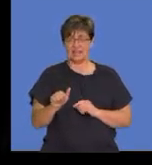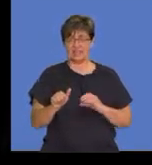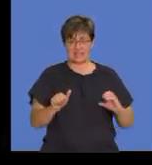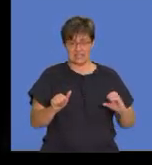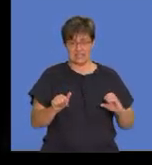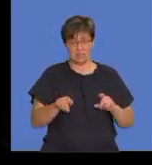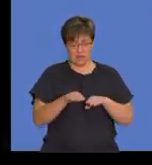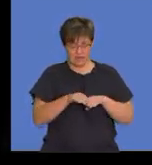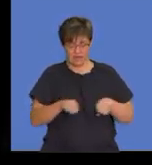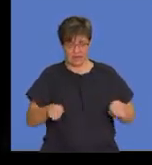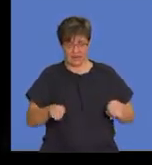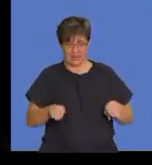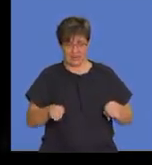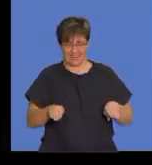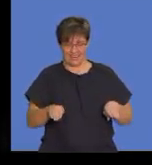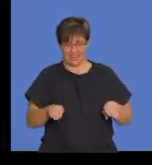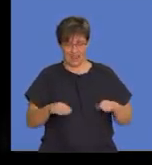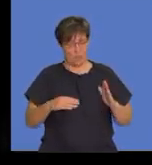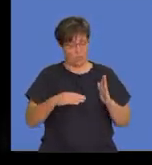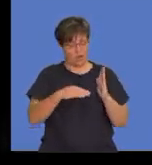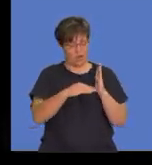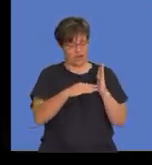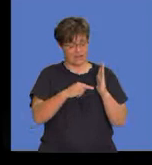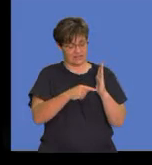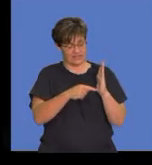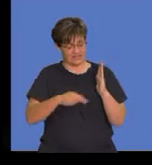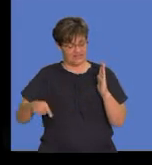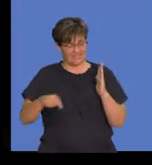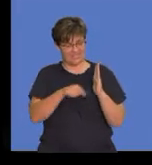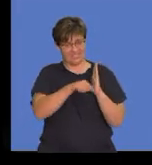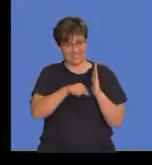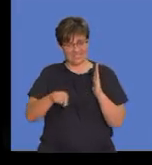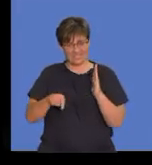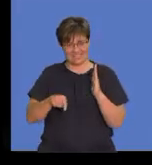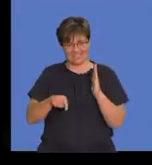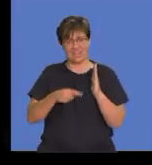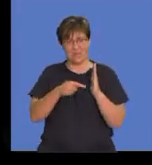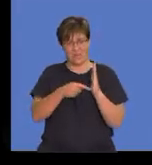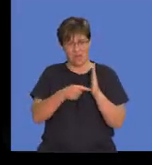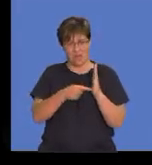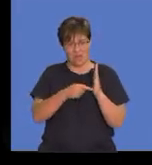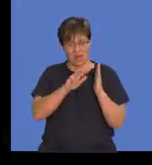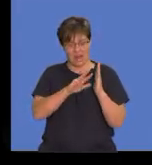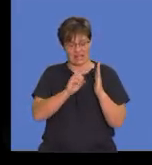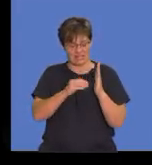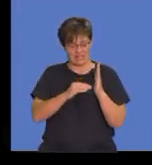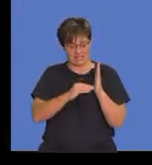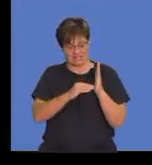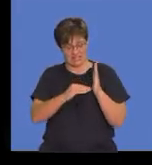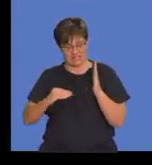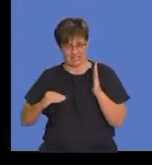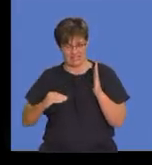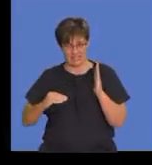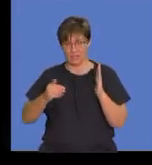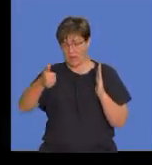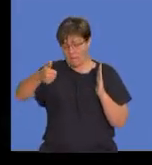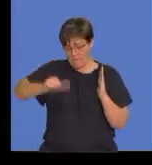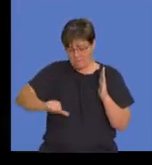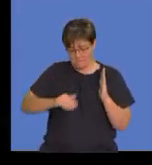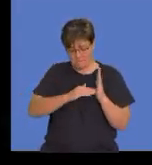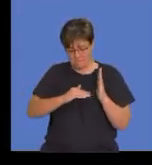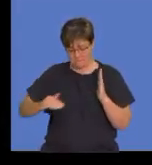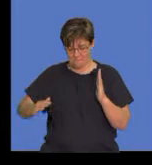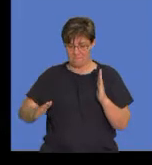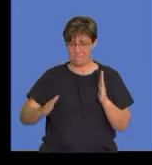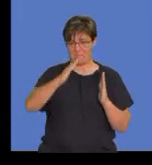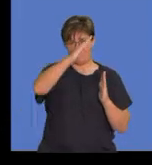will then be the adjacent side, right? So adjacent means directly next to, right? So that's what it